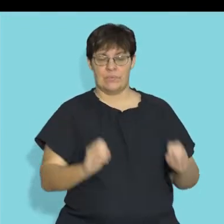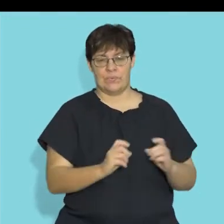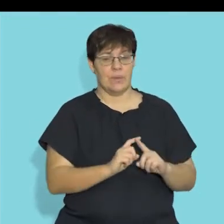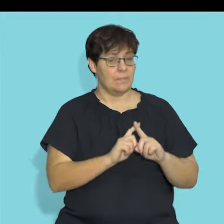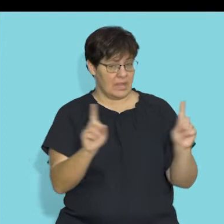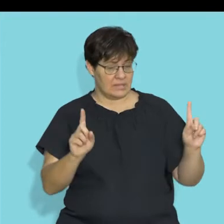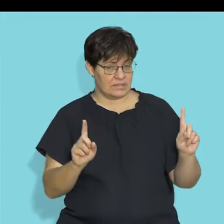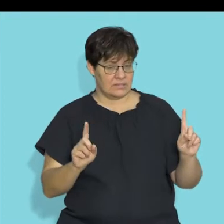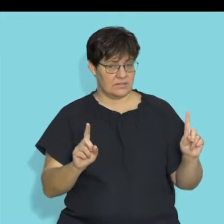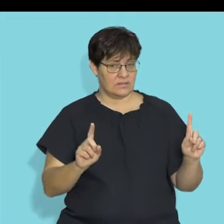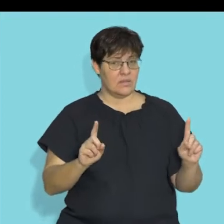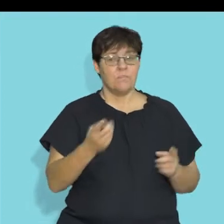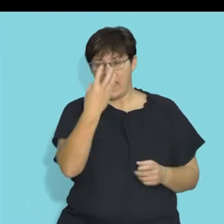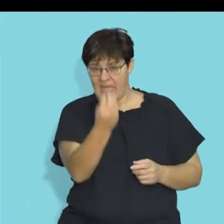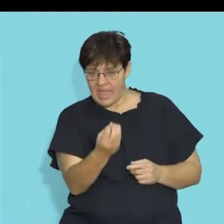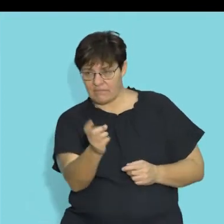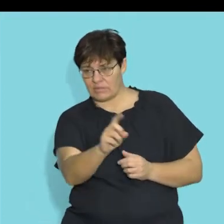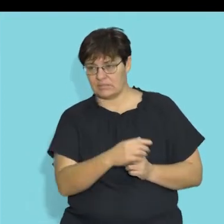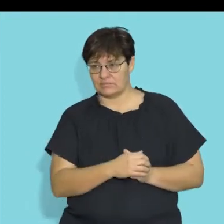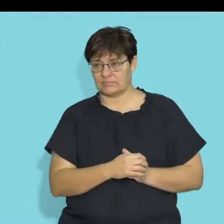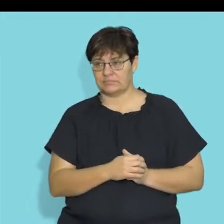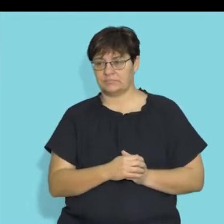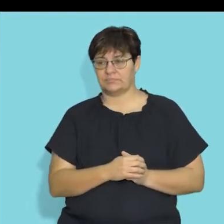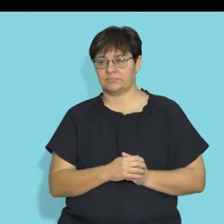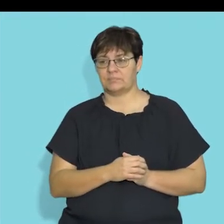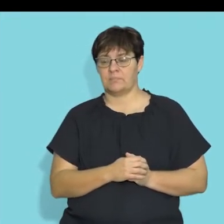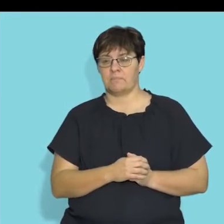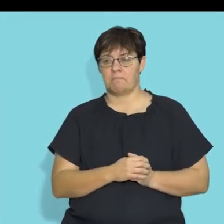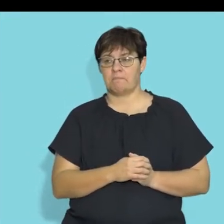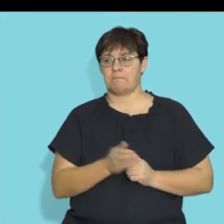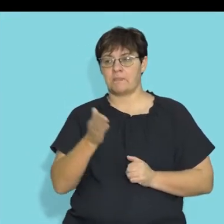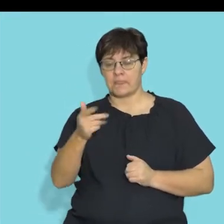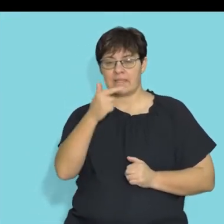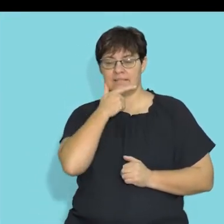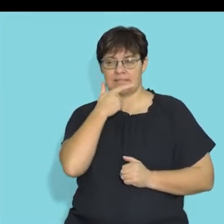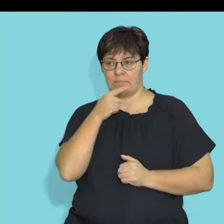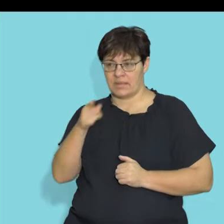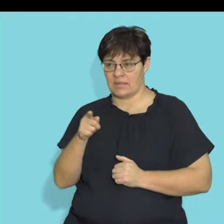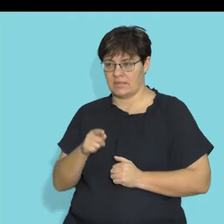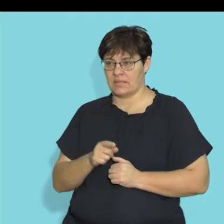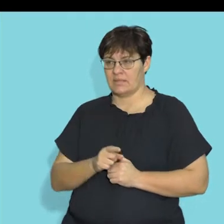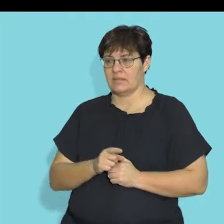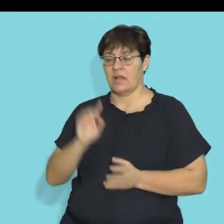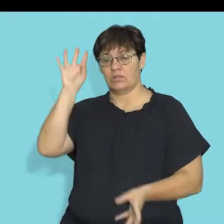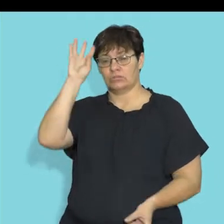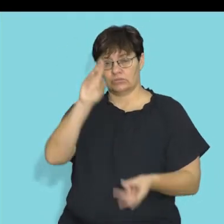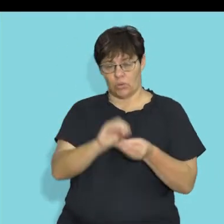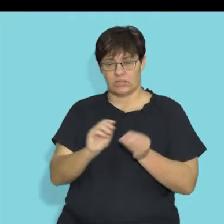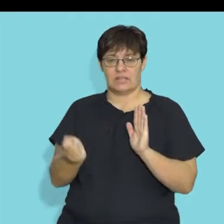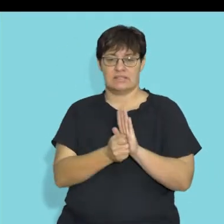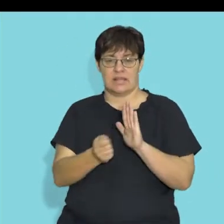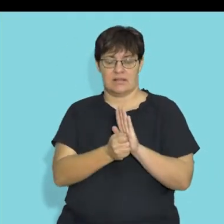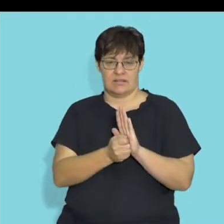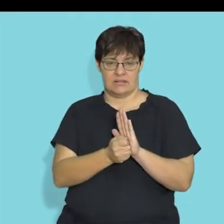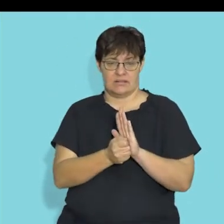given to you. However, what do you have? Let's look at it. Here's my December, here's my